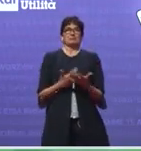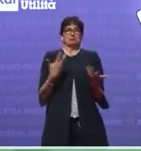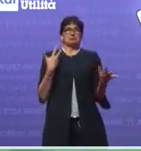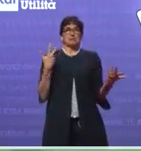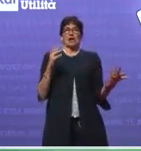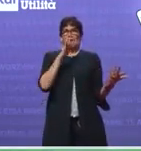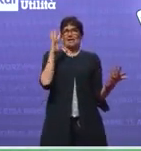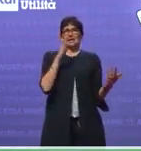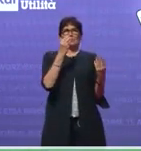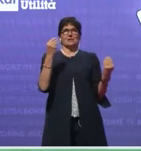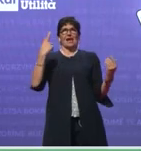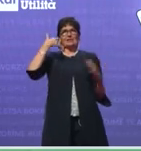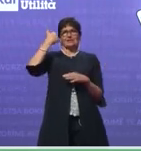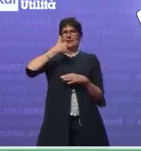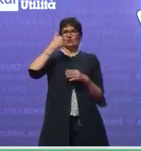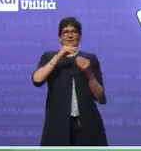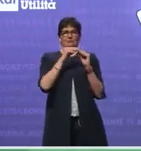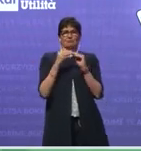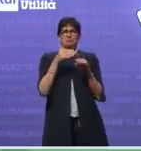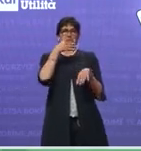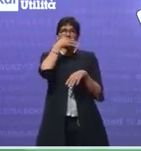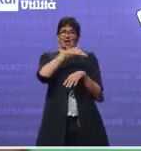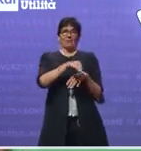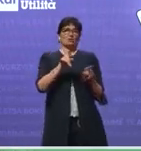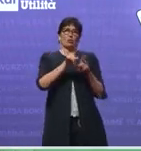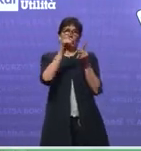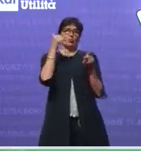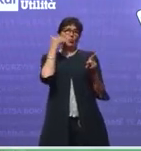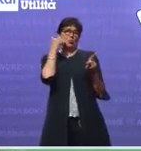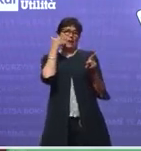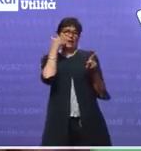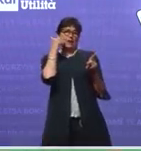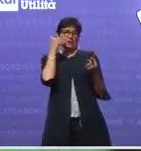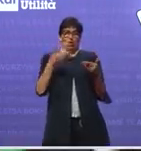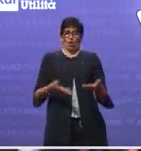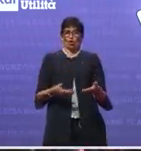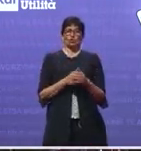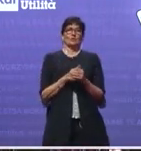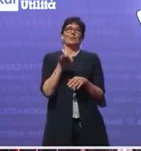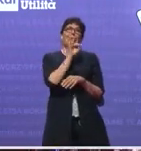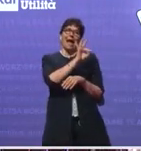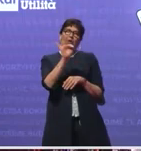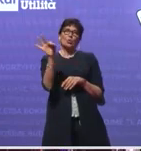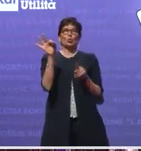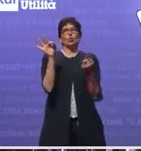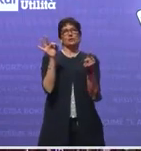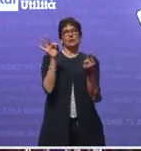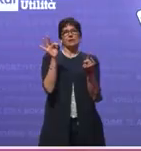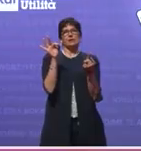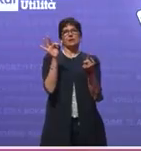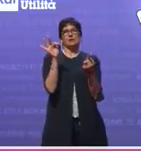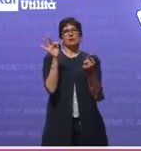human-like capabilities today. Some of them, like Sophia, will have